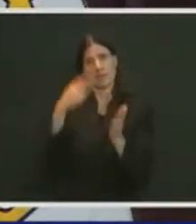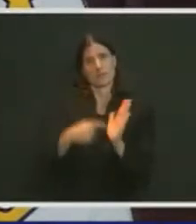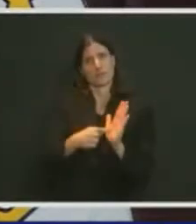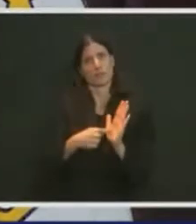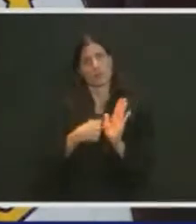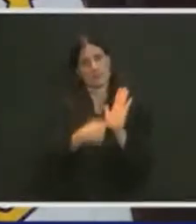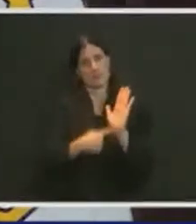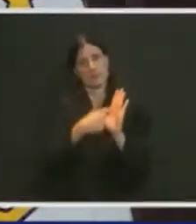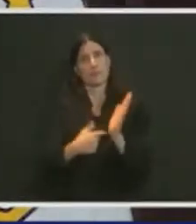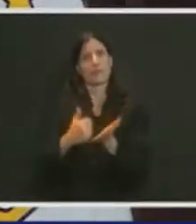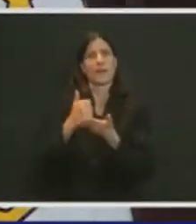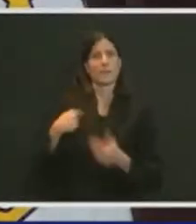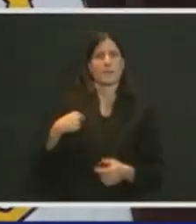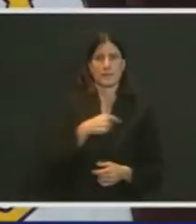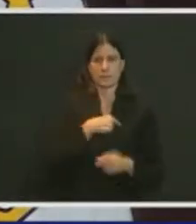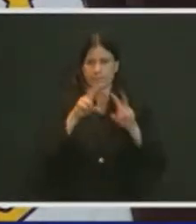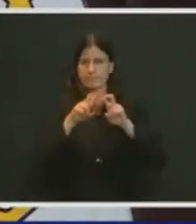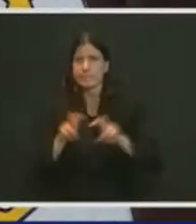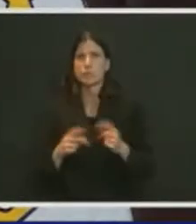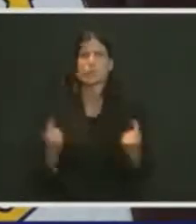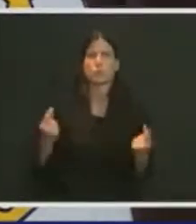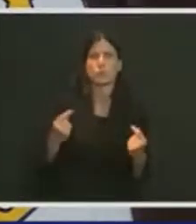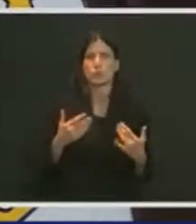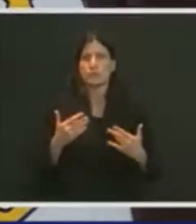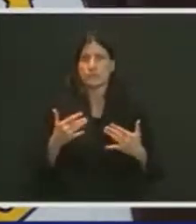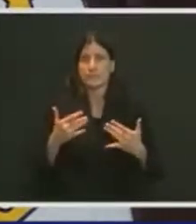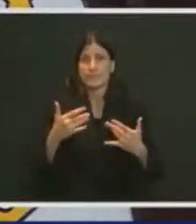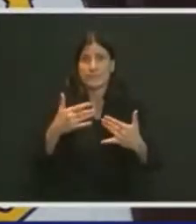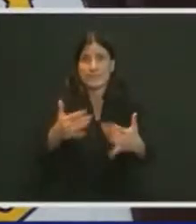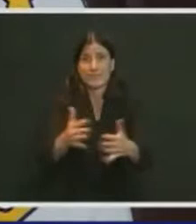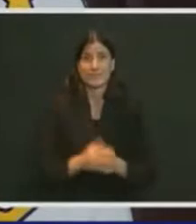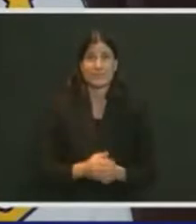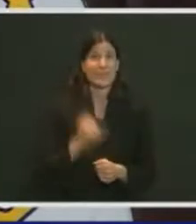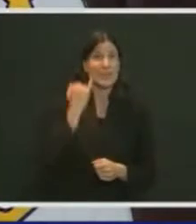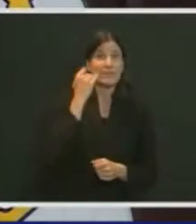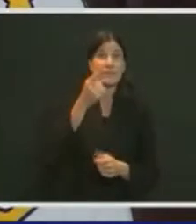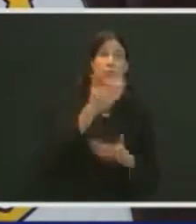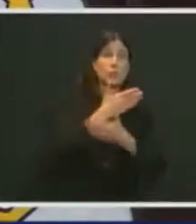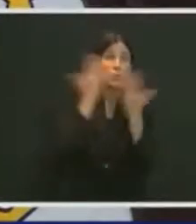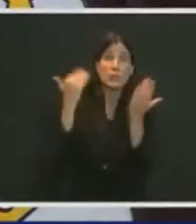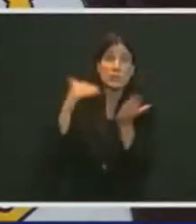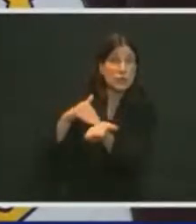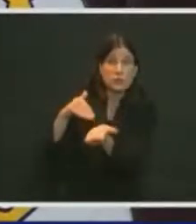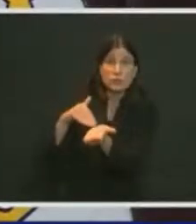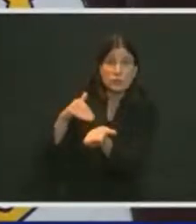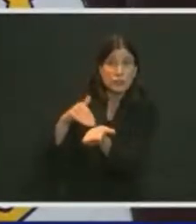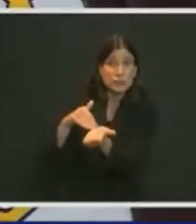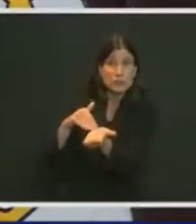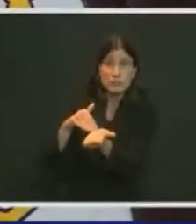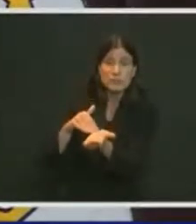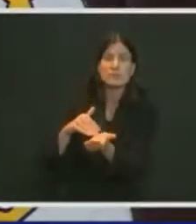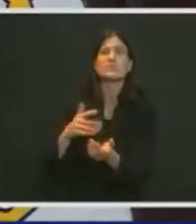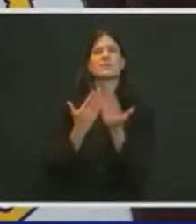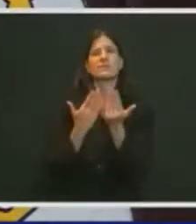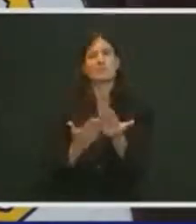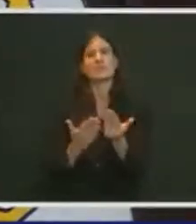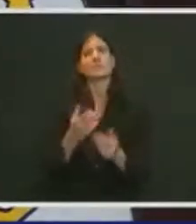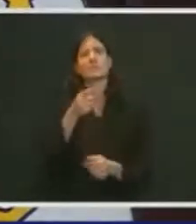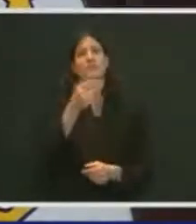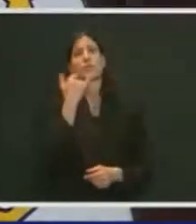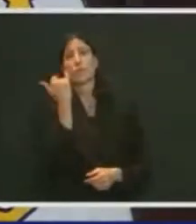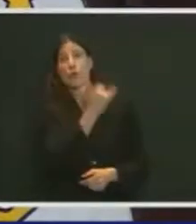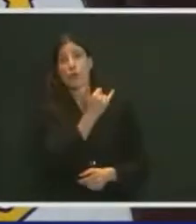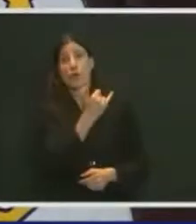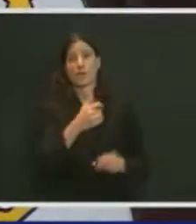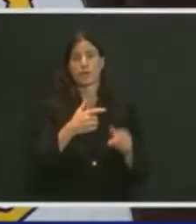We've said from the beginning, if you don't have a primary care provider, call the urgent care centers. We're working with federally qualified